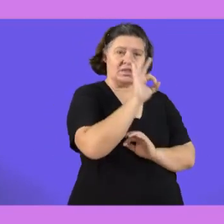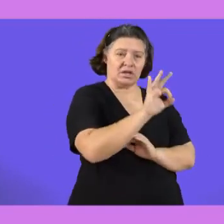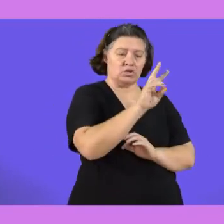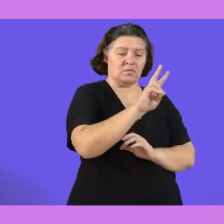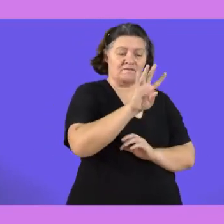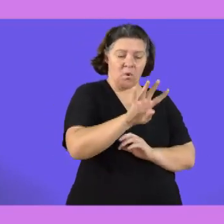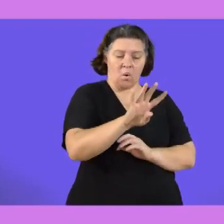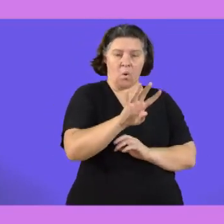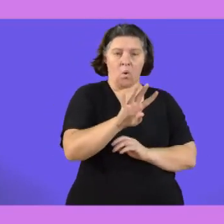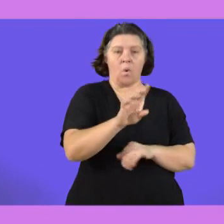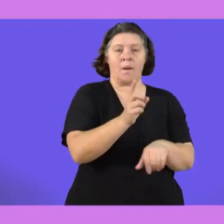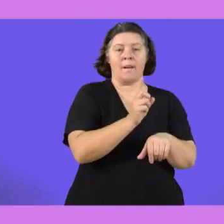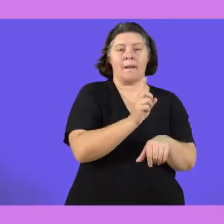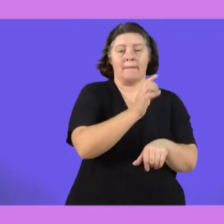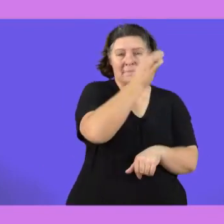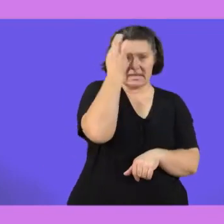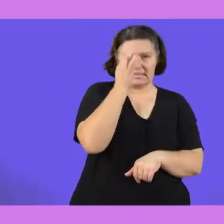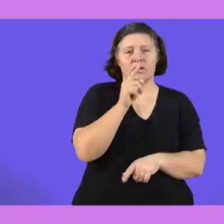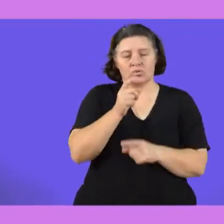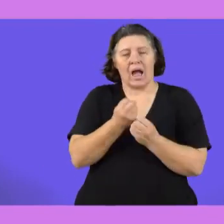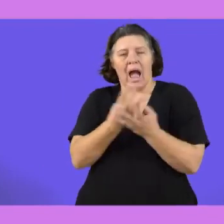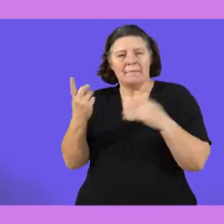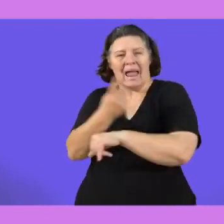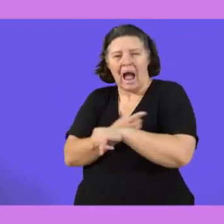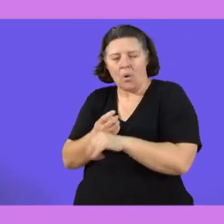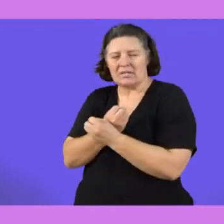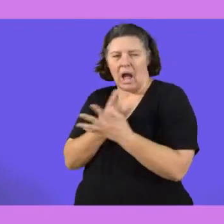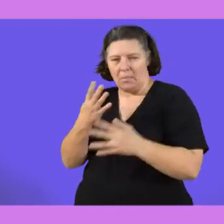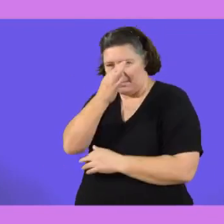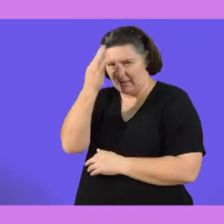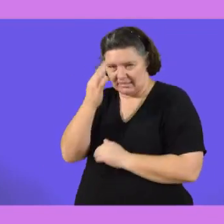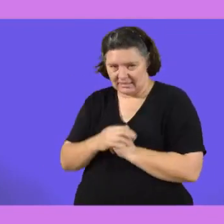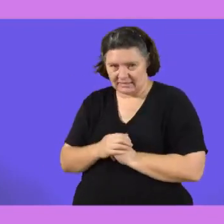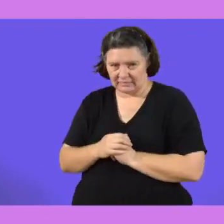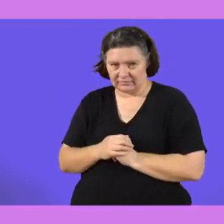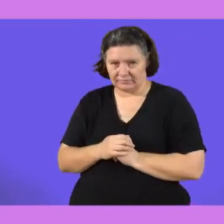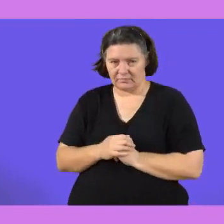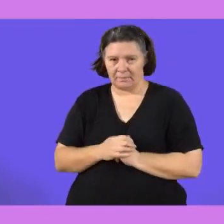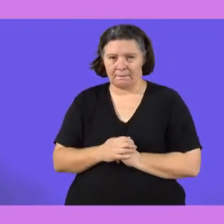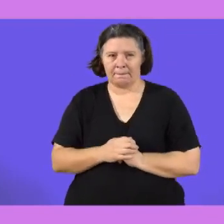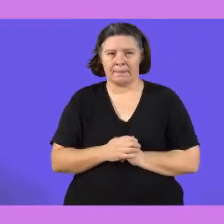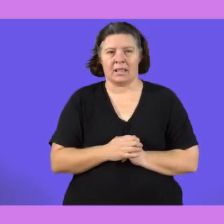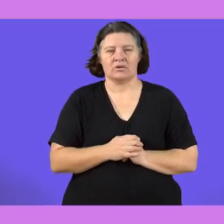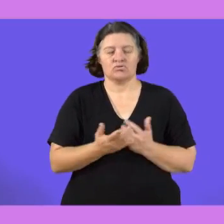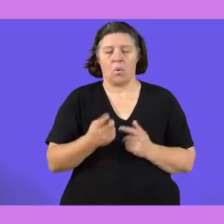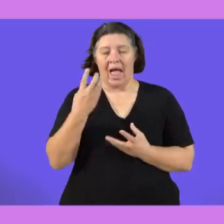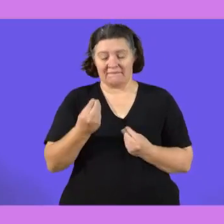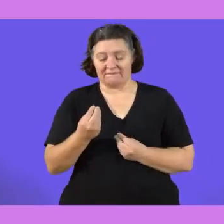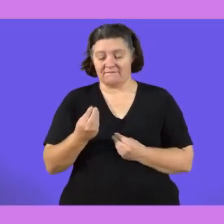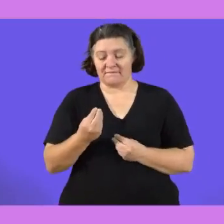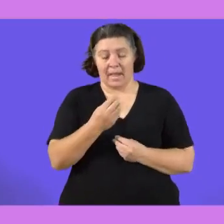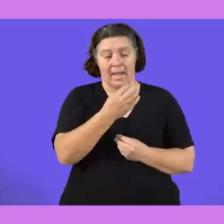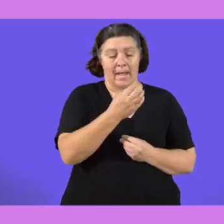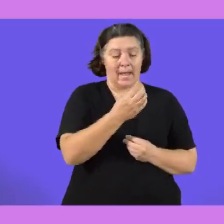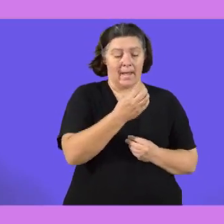324 minutes to hours and minutes. Now, if I look at this, I'm moving from minutes to hours and minutes. So first of